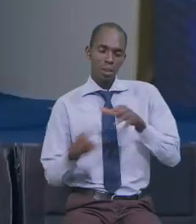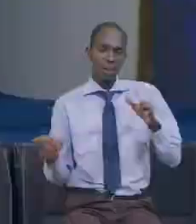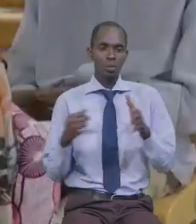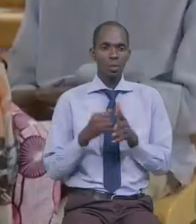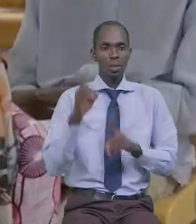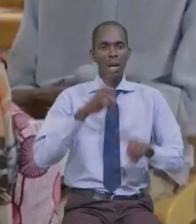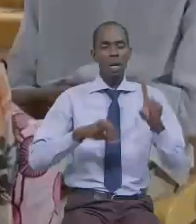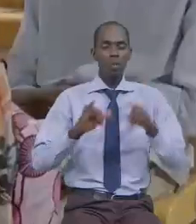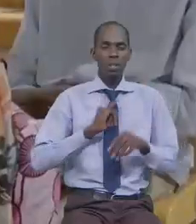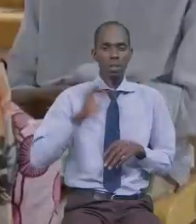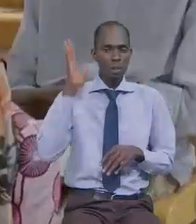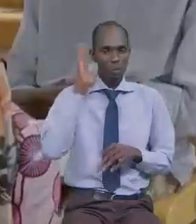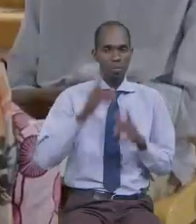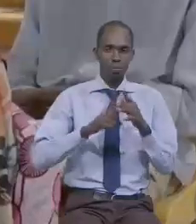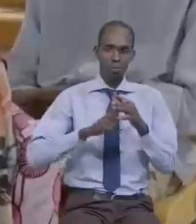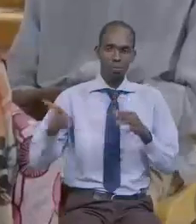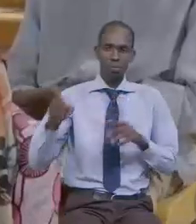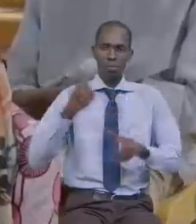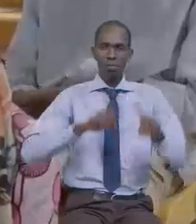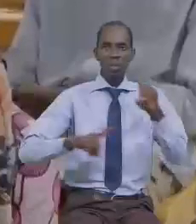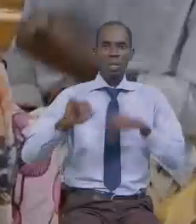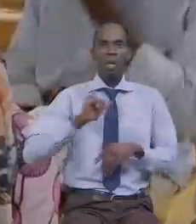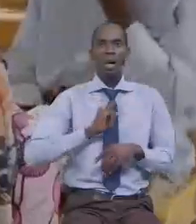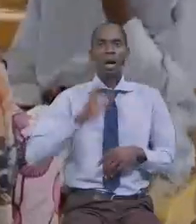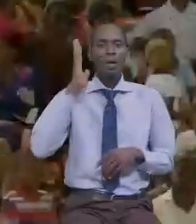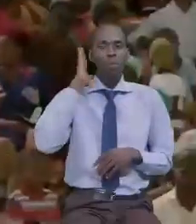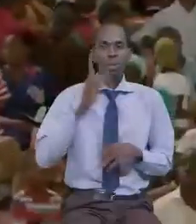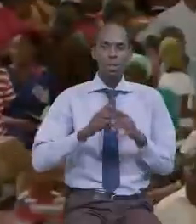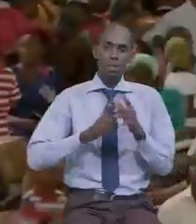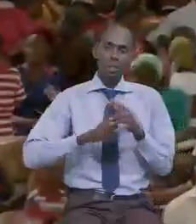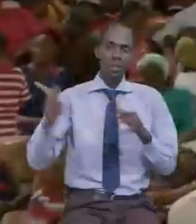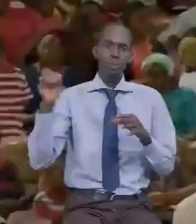escape. I will escape.